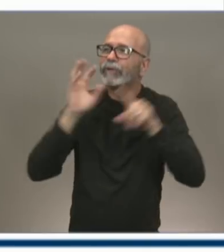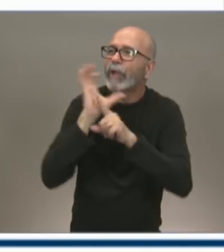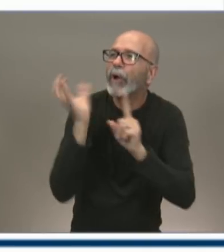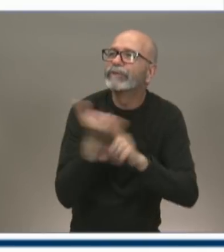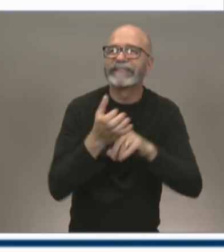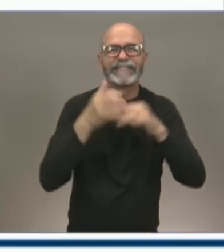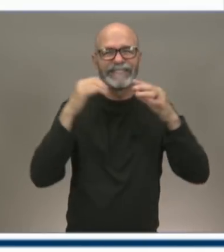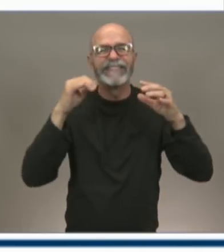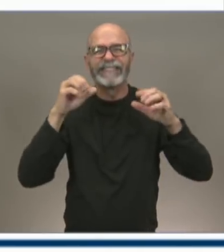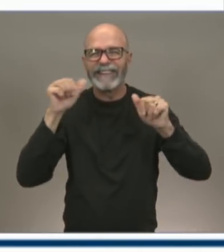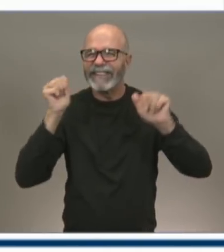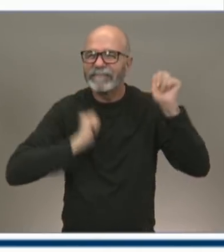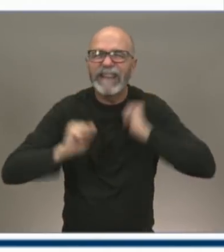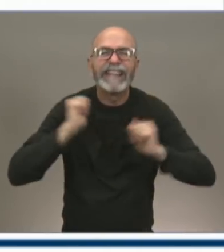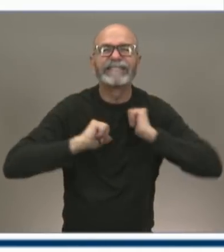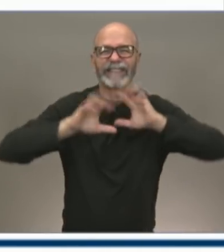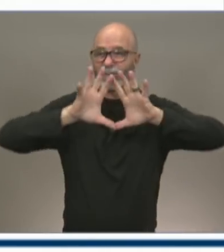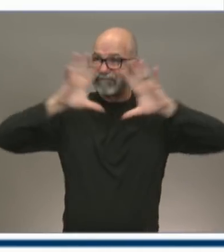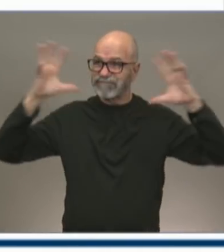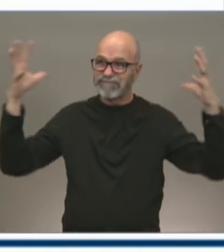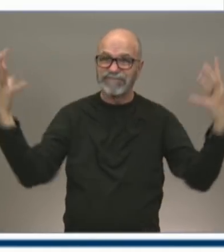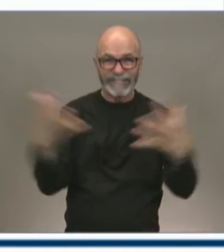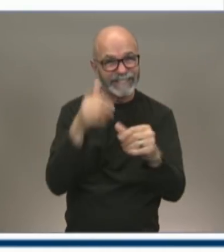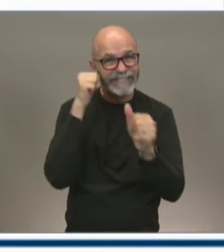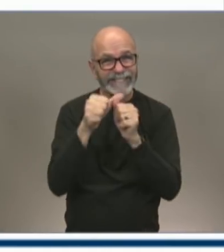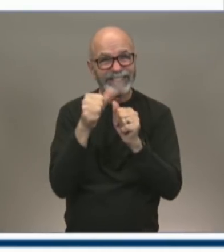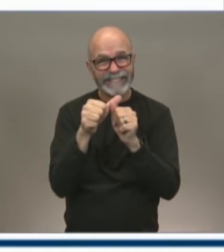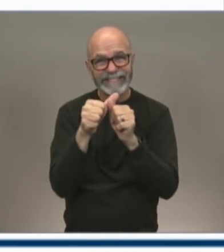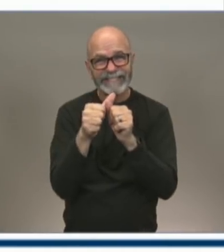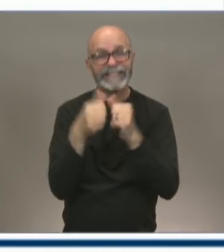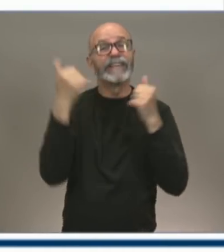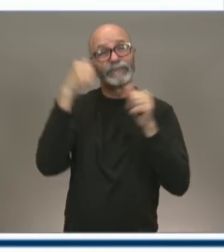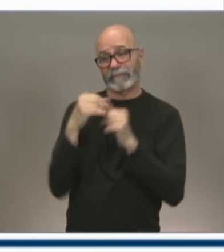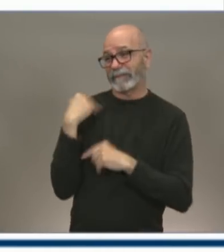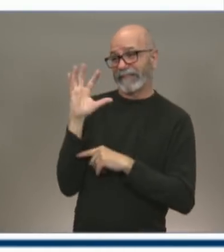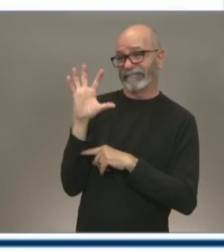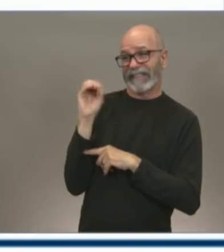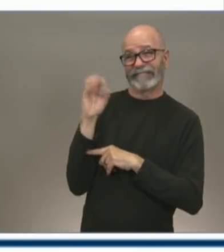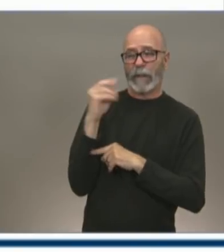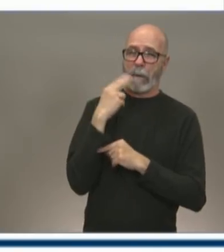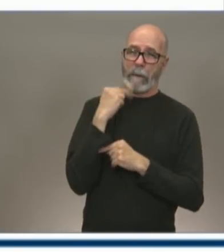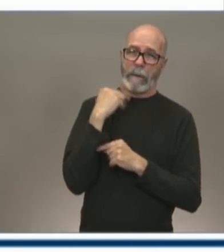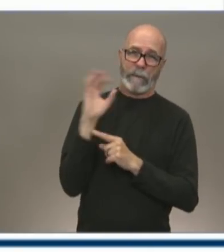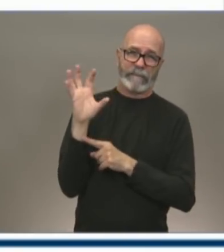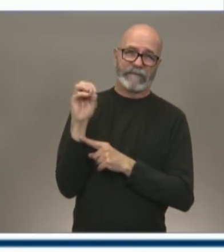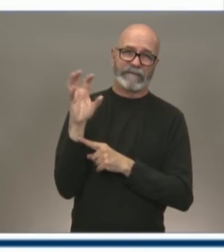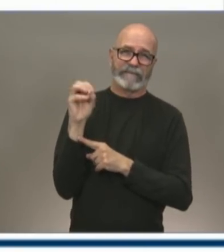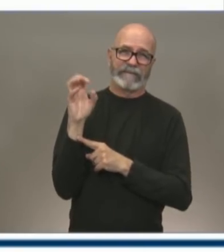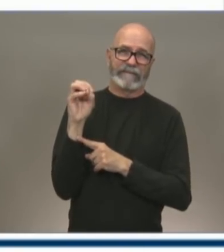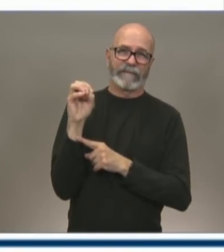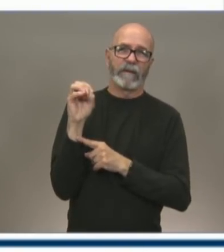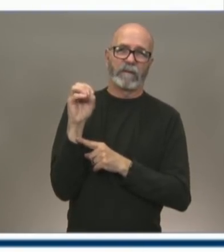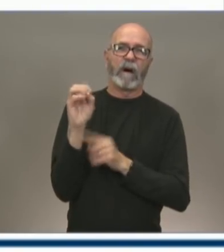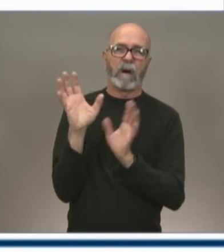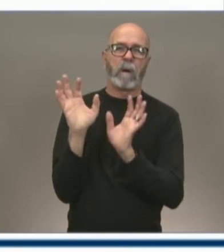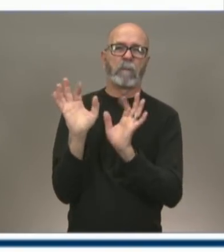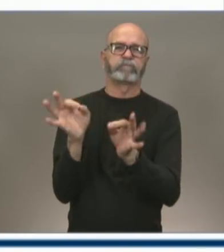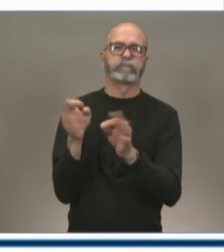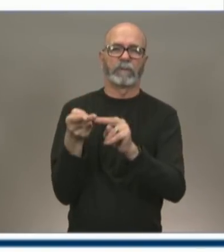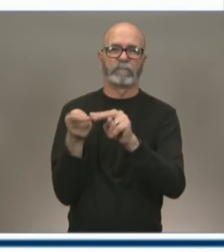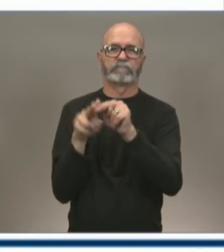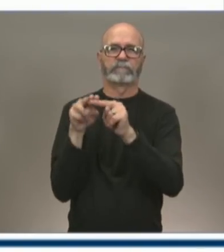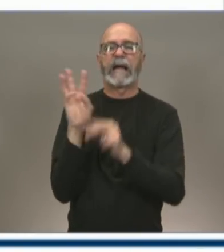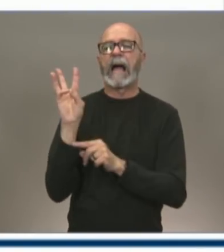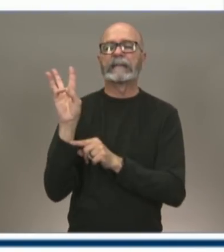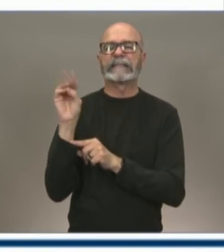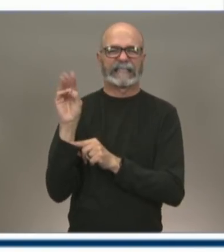increasing the number of people able to gather in groups from 50 up to 60 people without social distancing for sports practices,